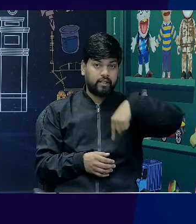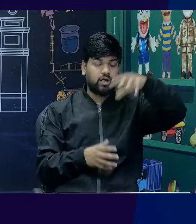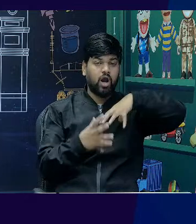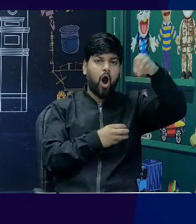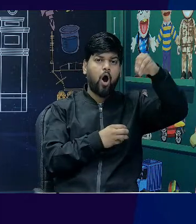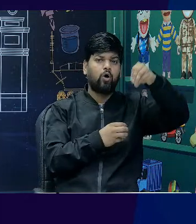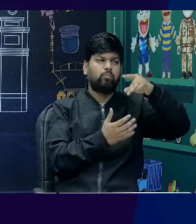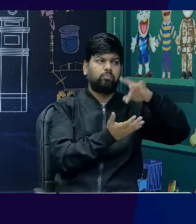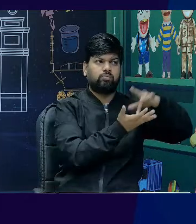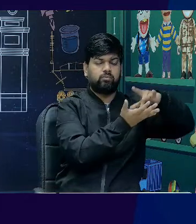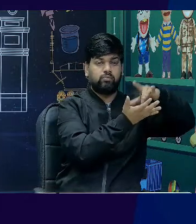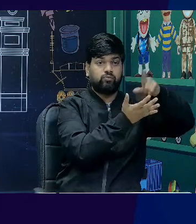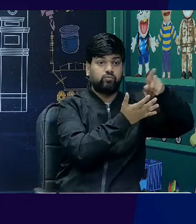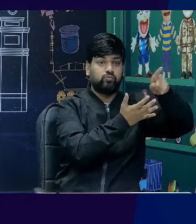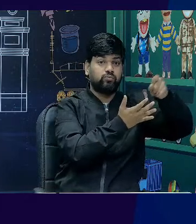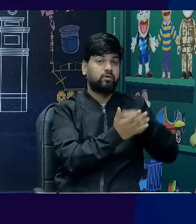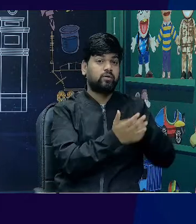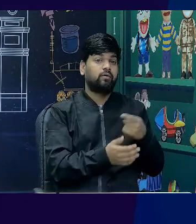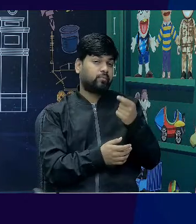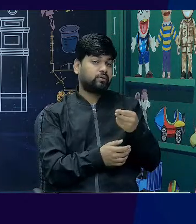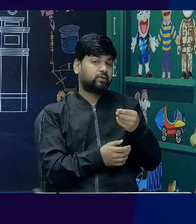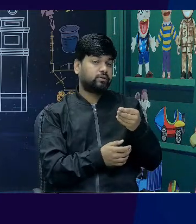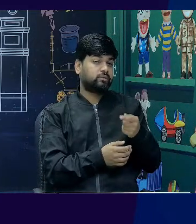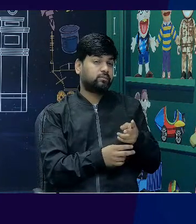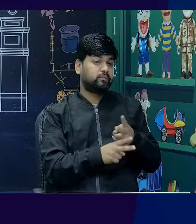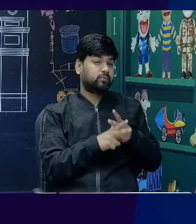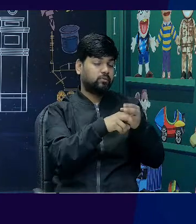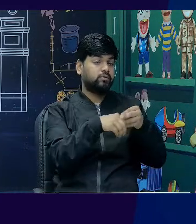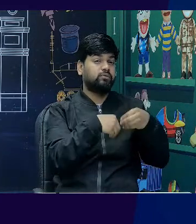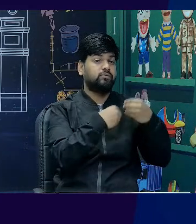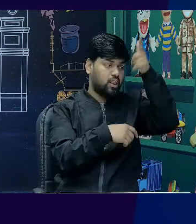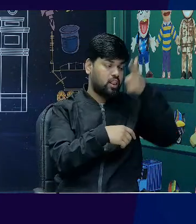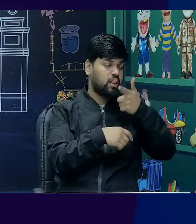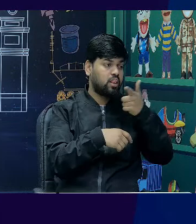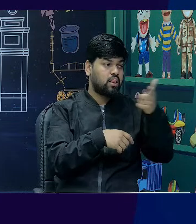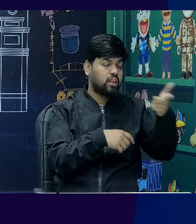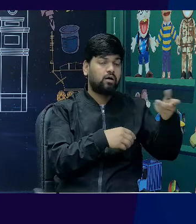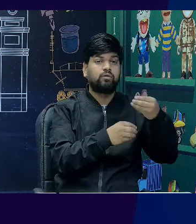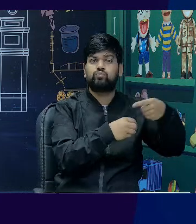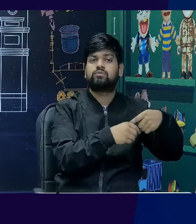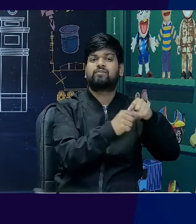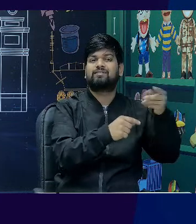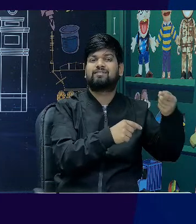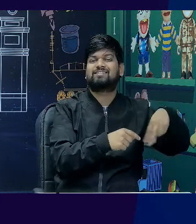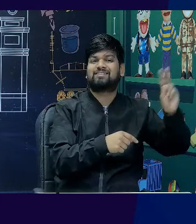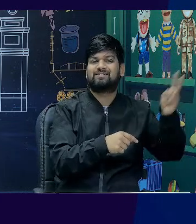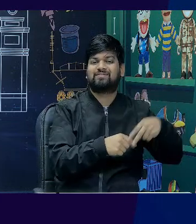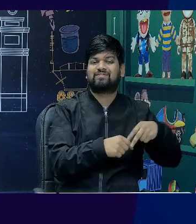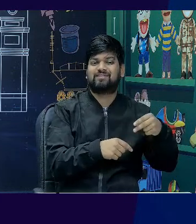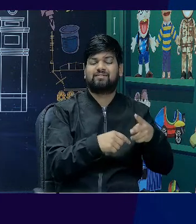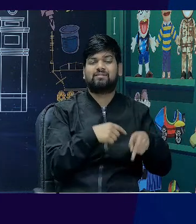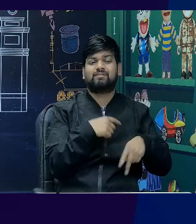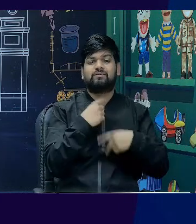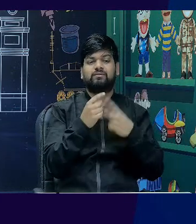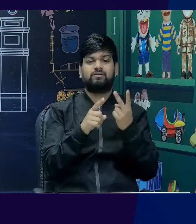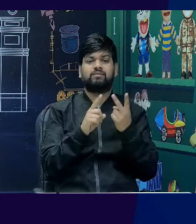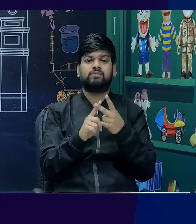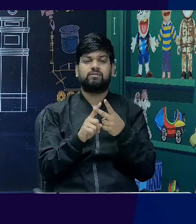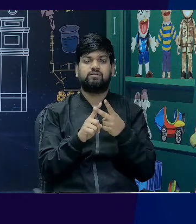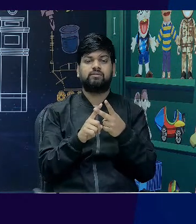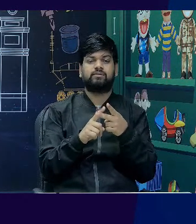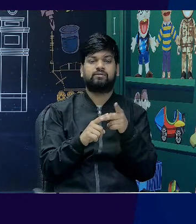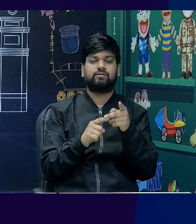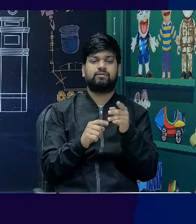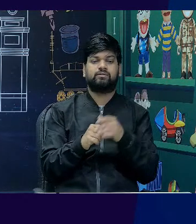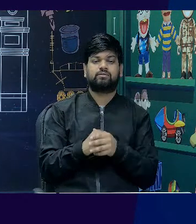from corporation tax and income tax. Similarly, the largest contribution is going to defense services, and